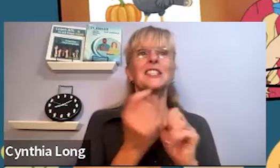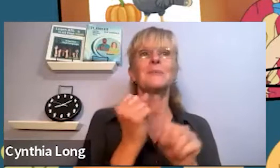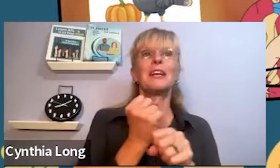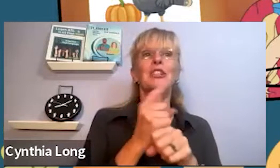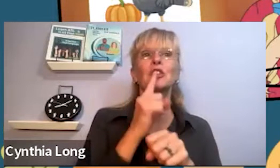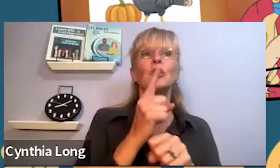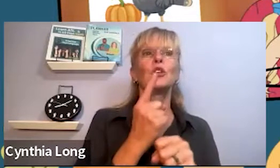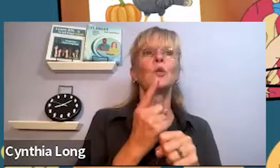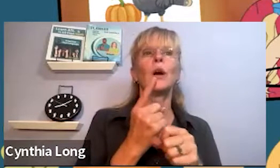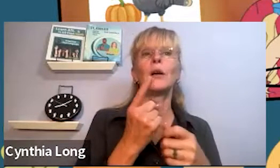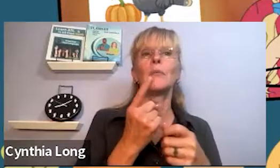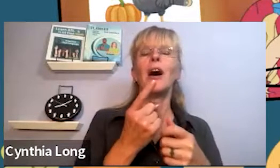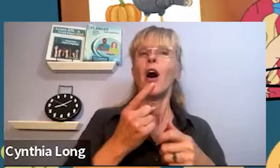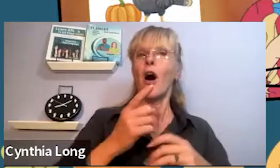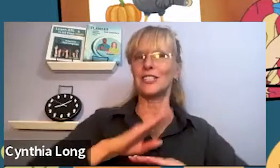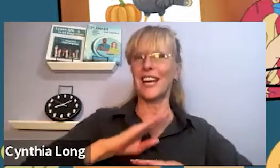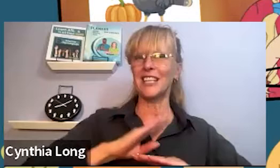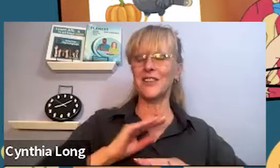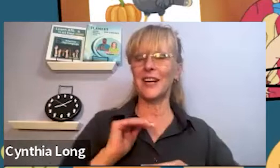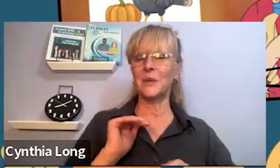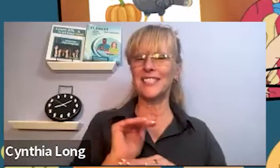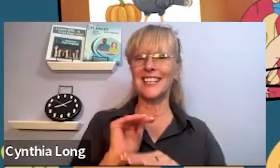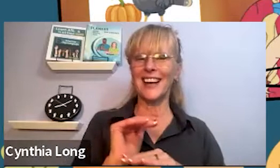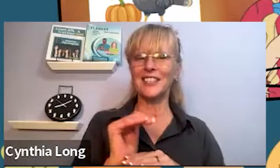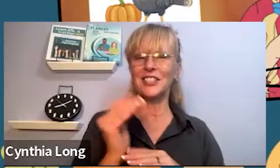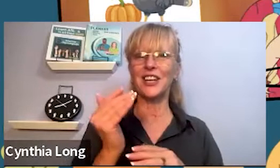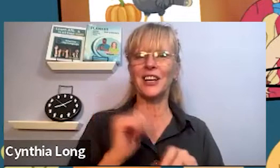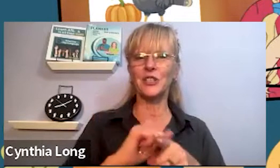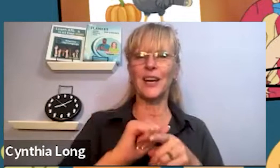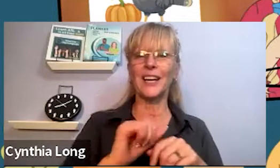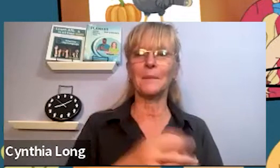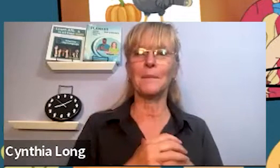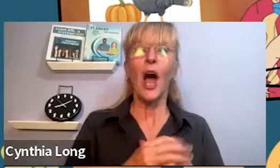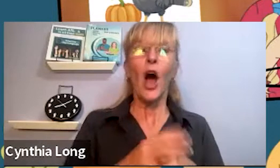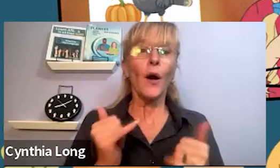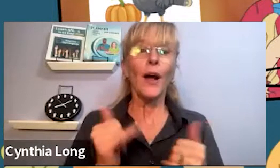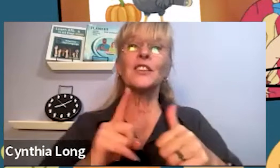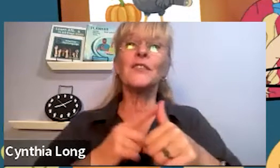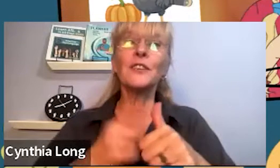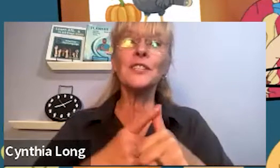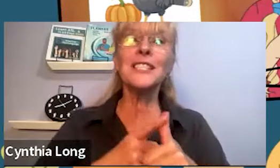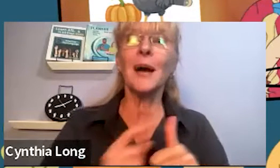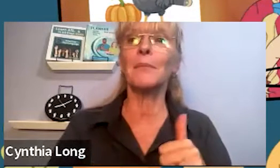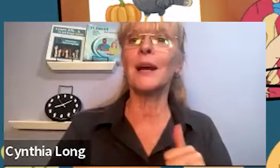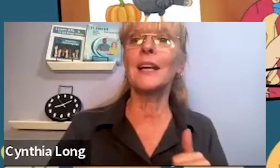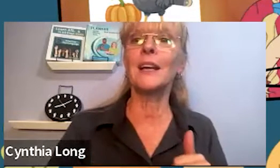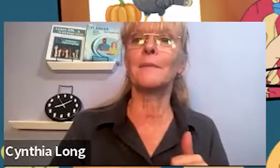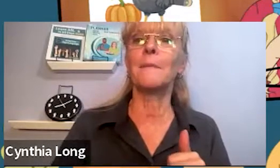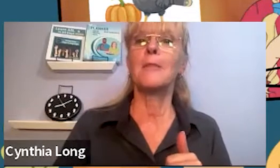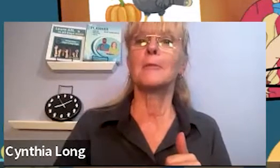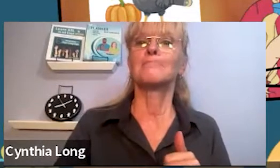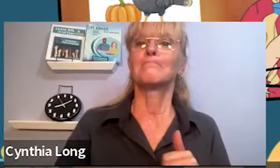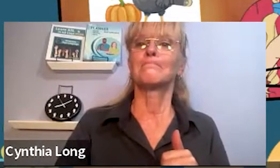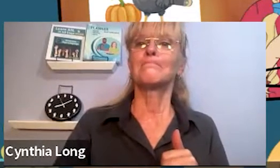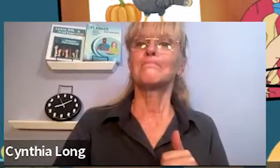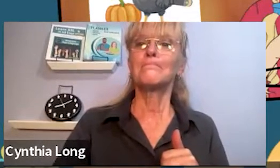change things to make sure you are satisfied with tonight's training. Okay, so the first step right